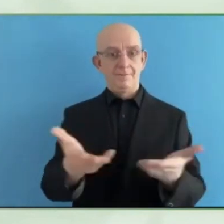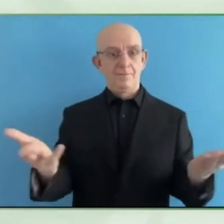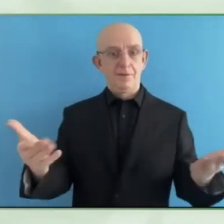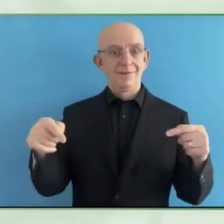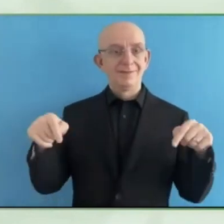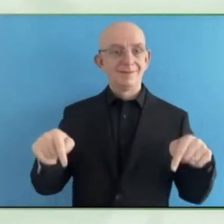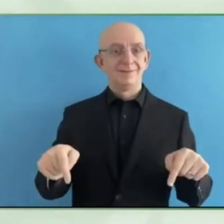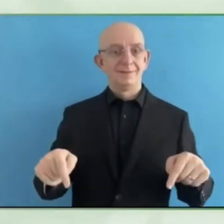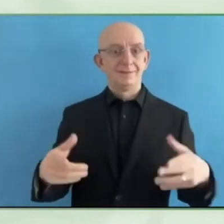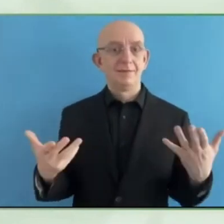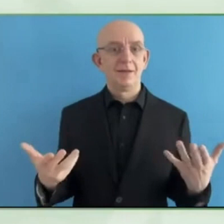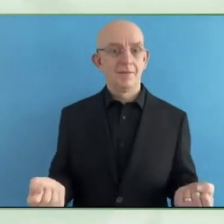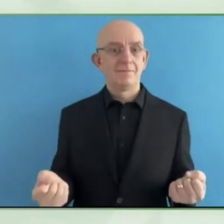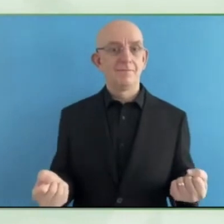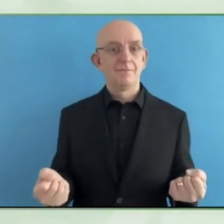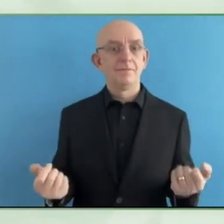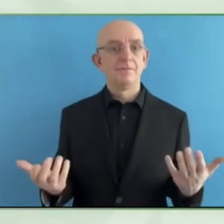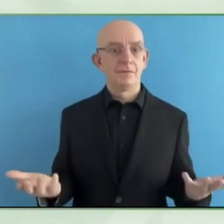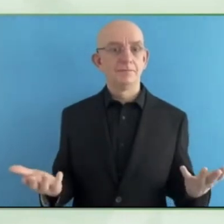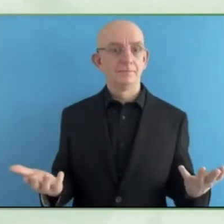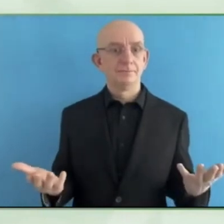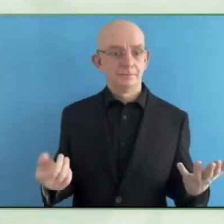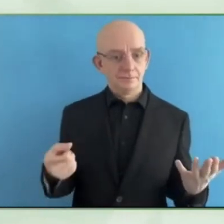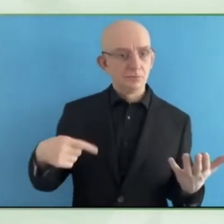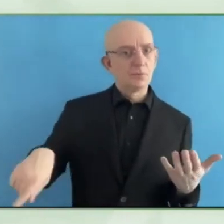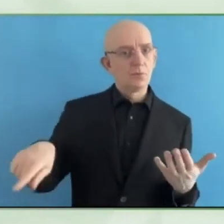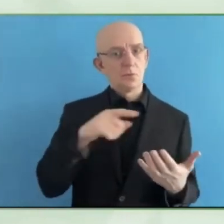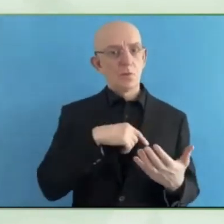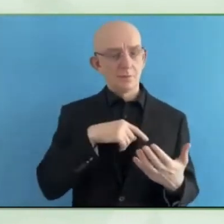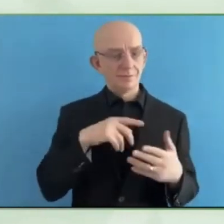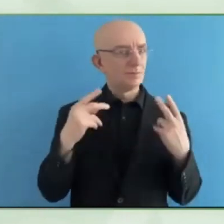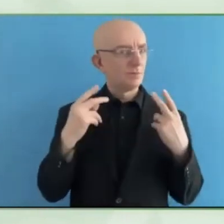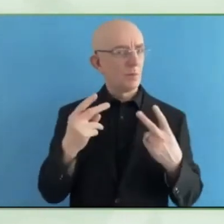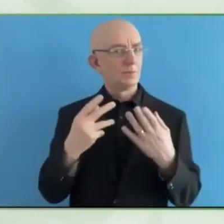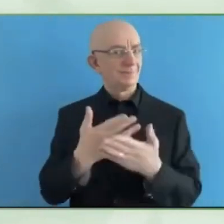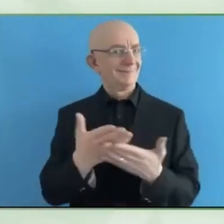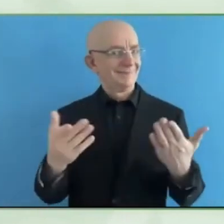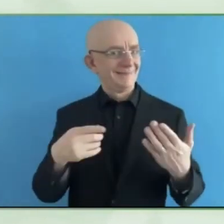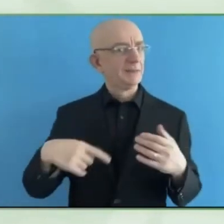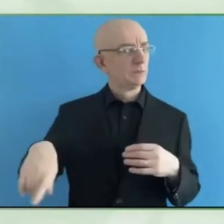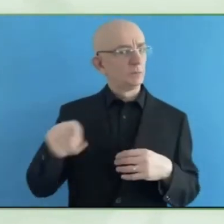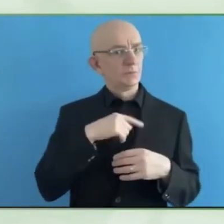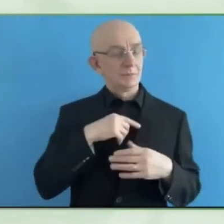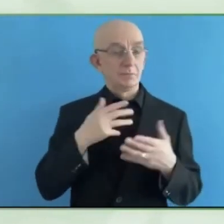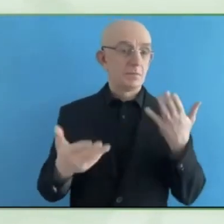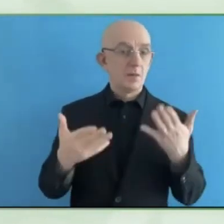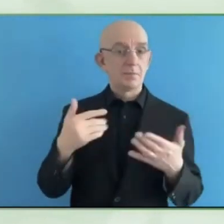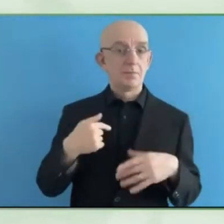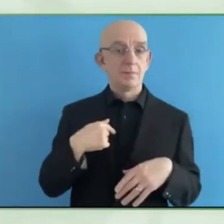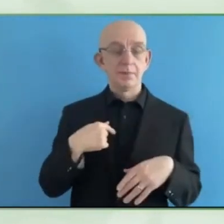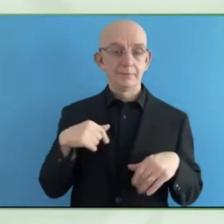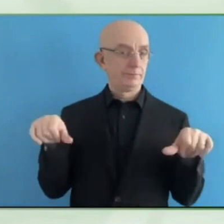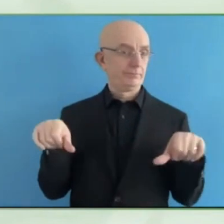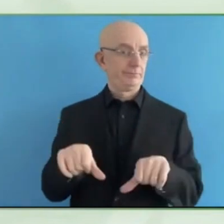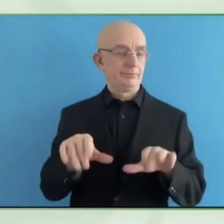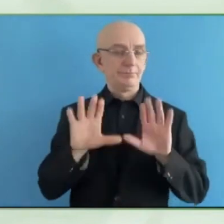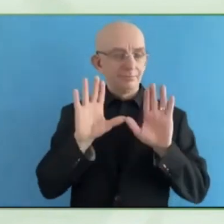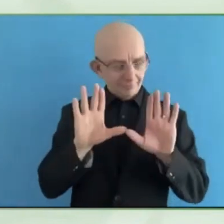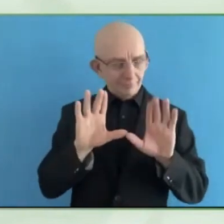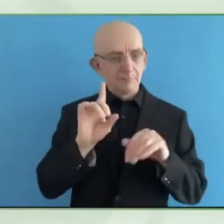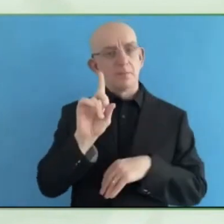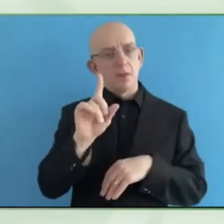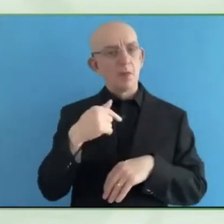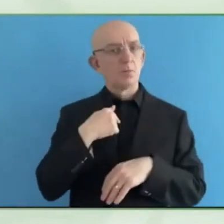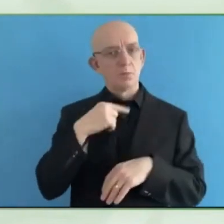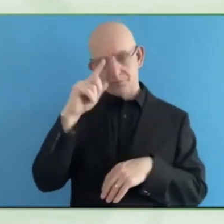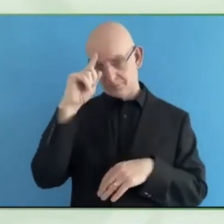And each of us in this room and outside is strange in one way or the other. So what we want to